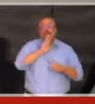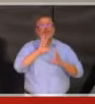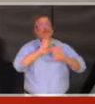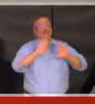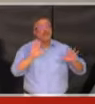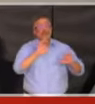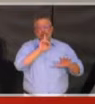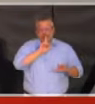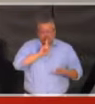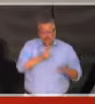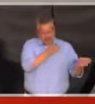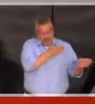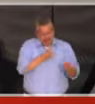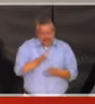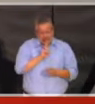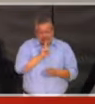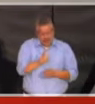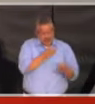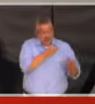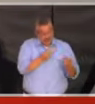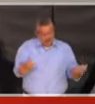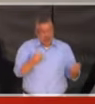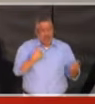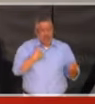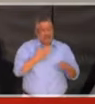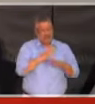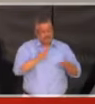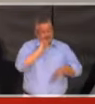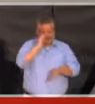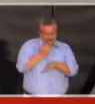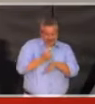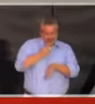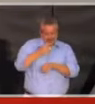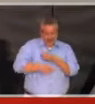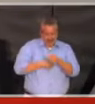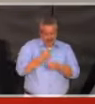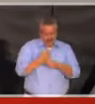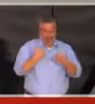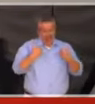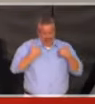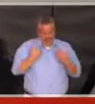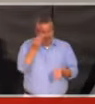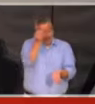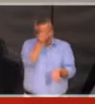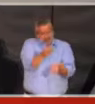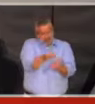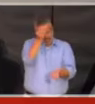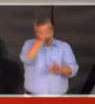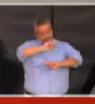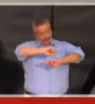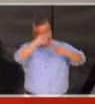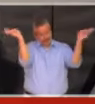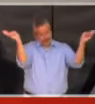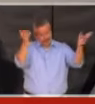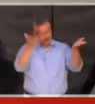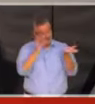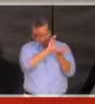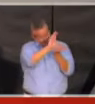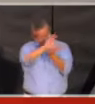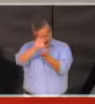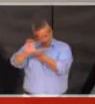real strategies and real solutions. We have the plan, and this year we have the money to get big things